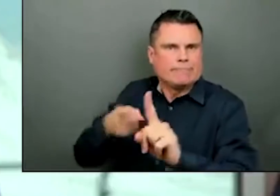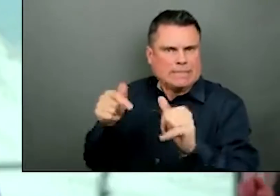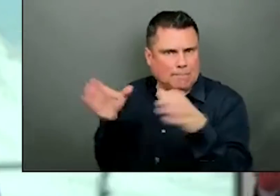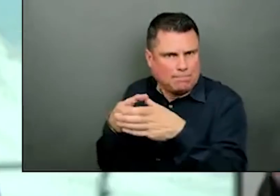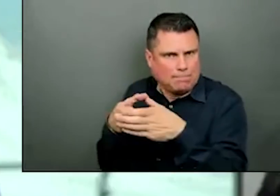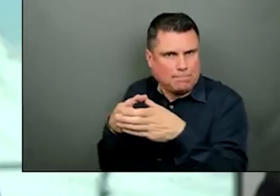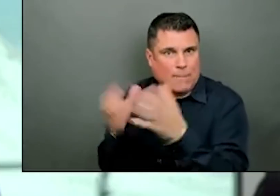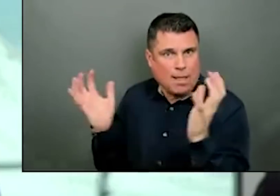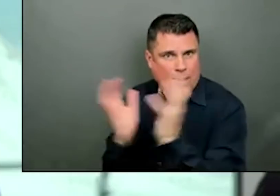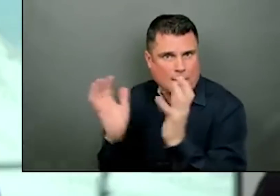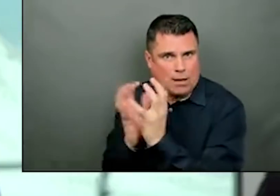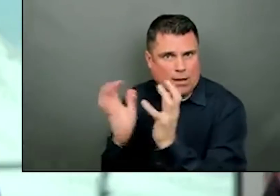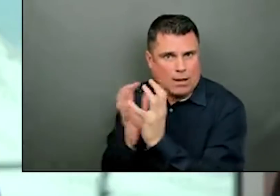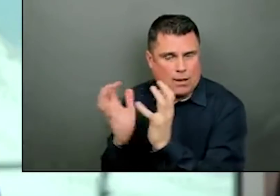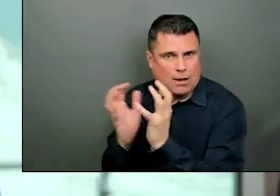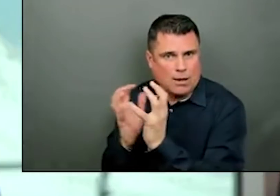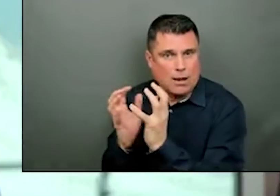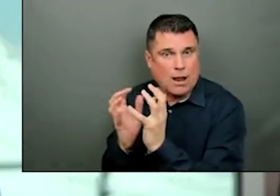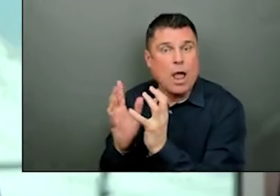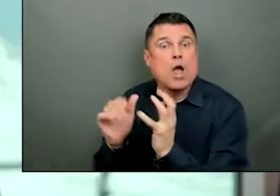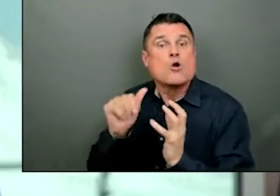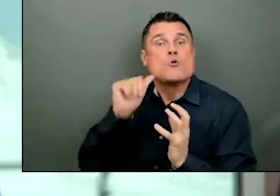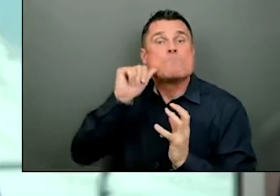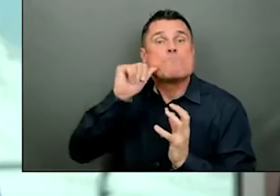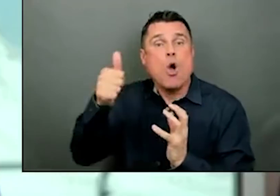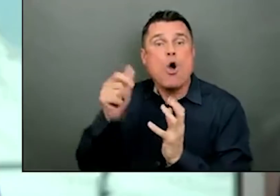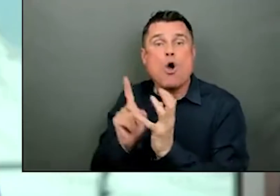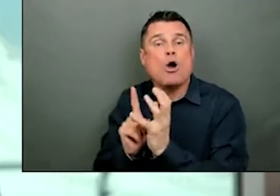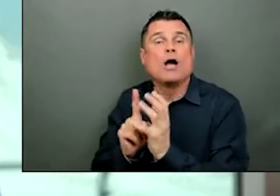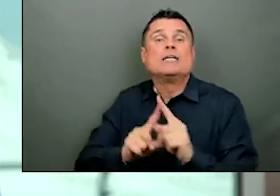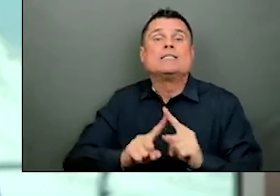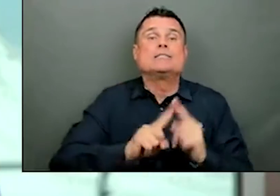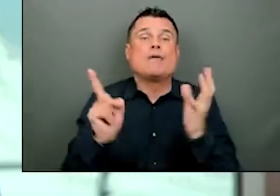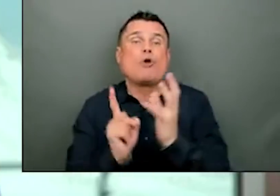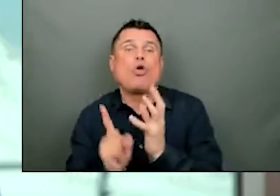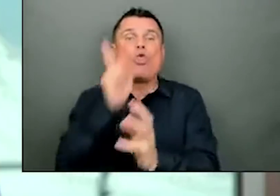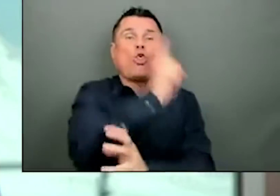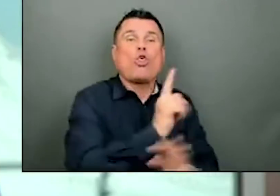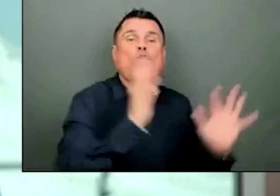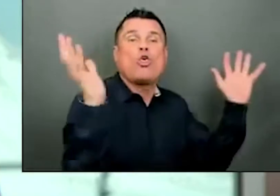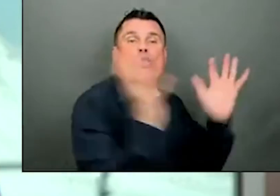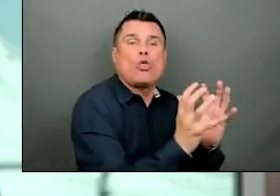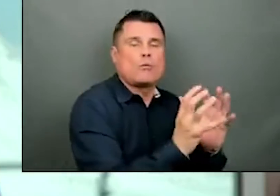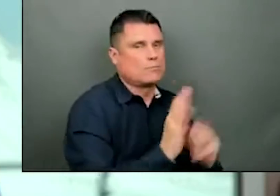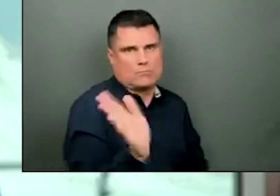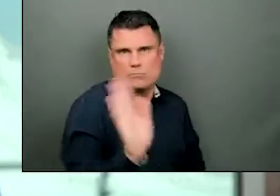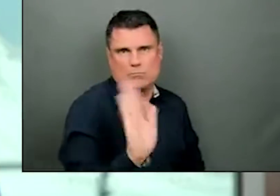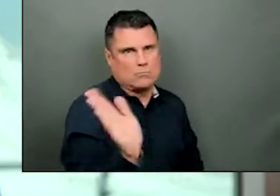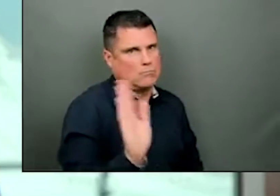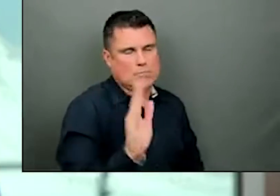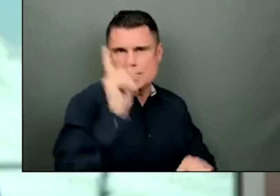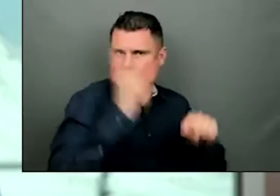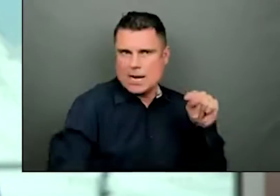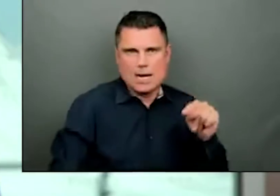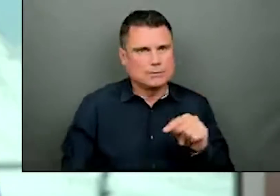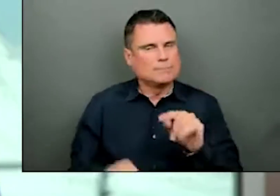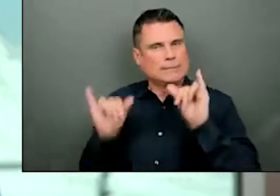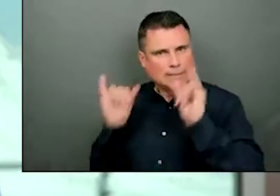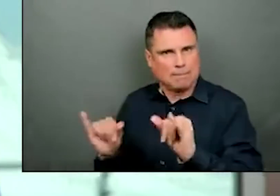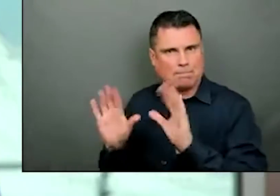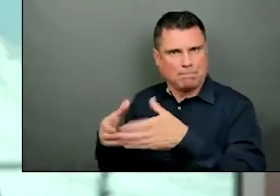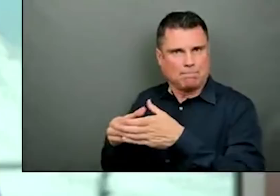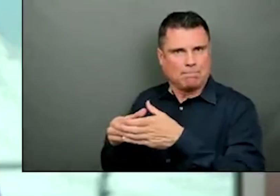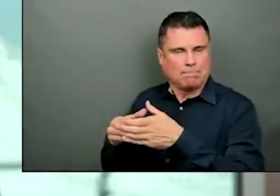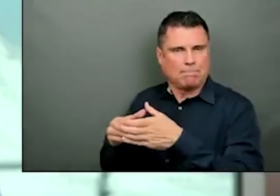the time for any of us to be traveling for leisure or vacation or getaways outside of our